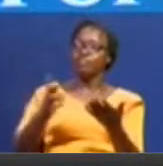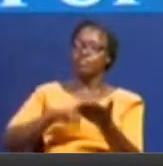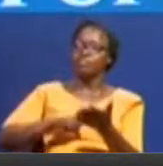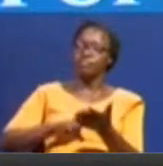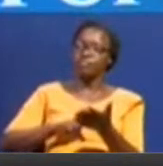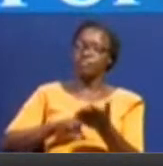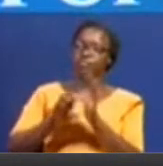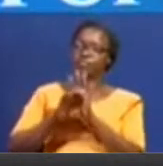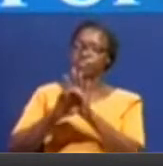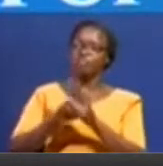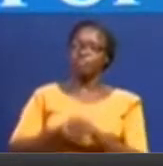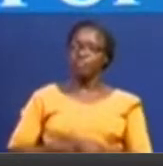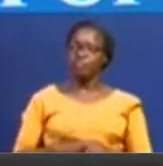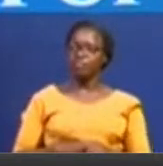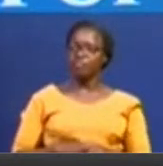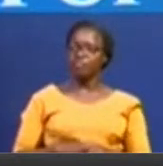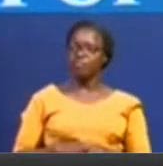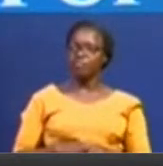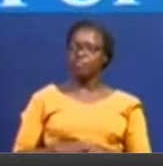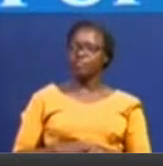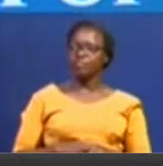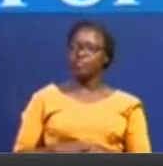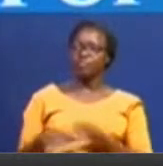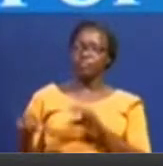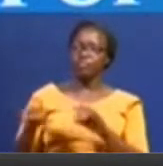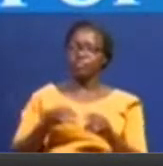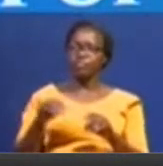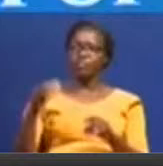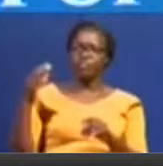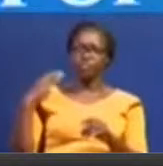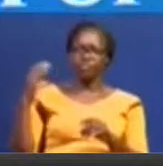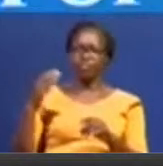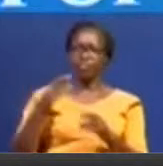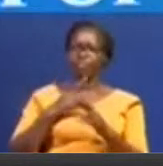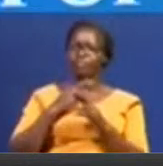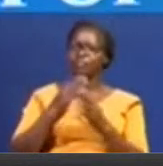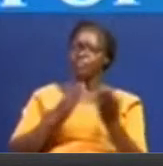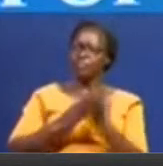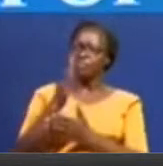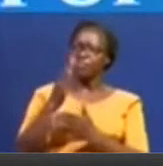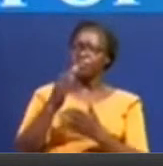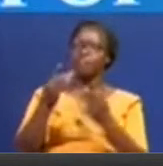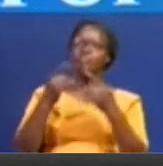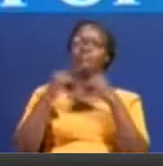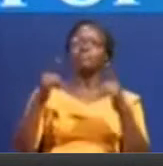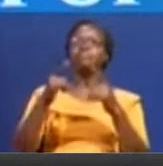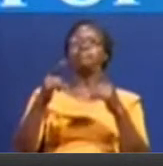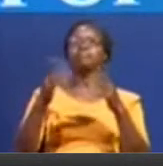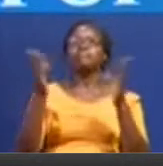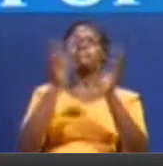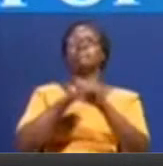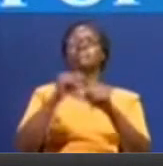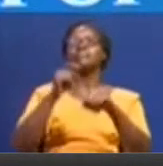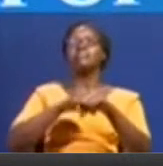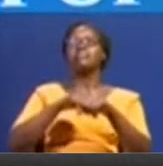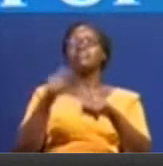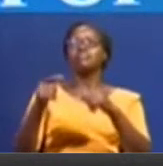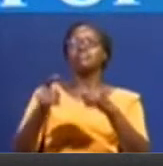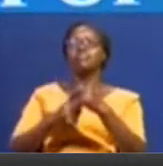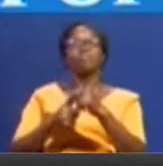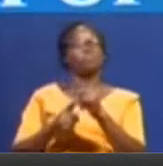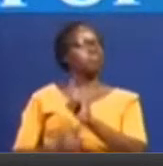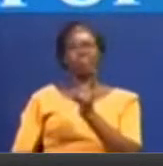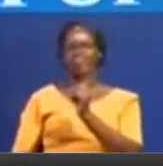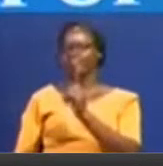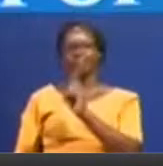example, does the chair have the absolute right to declare the presidency when the other 6 commissioners are saying that is